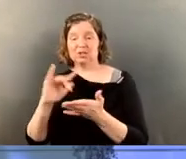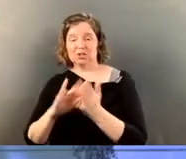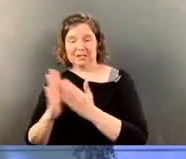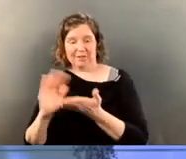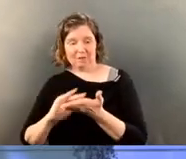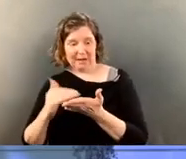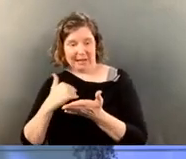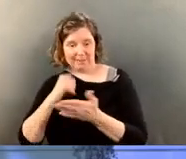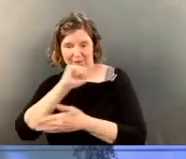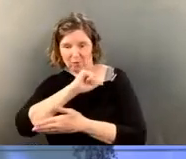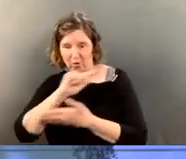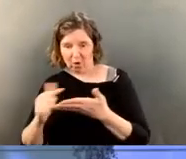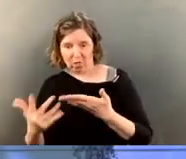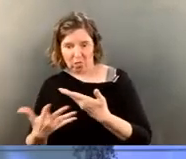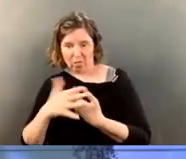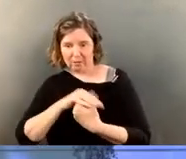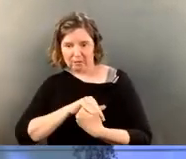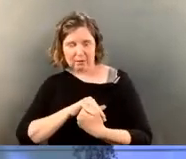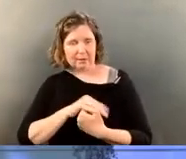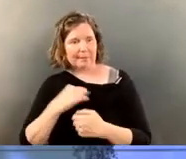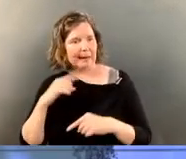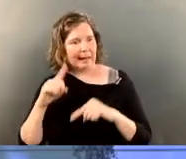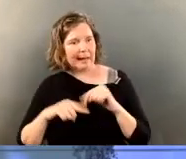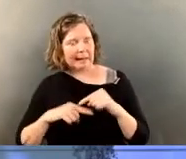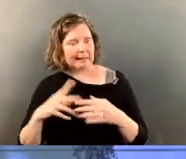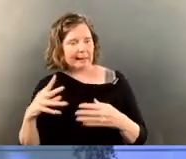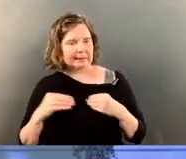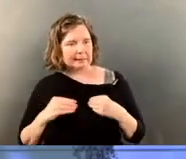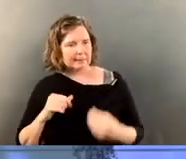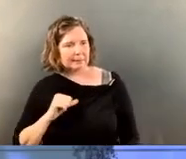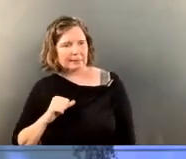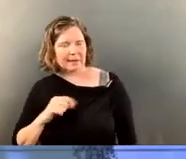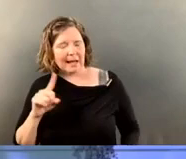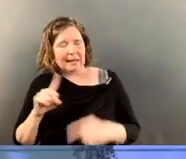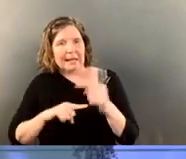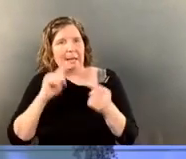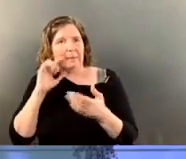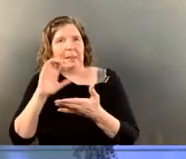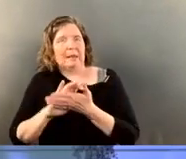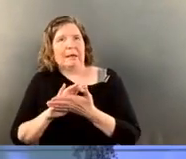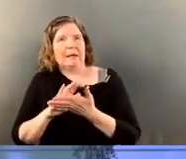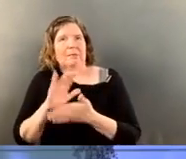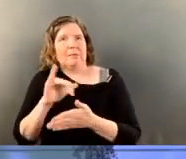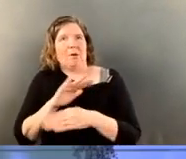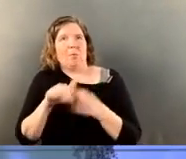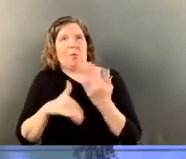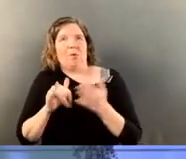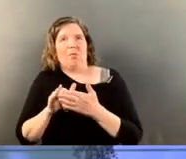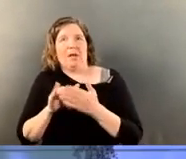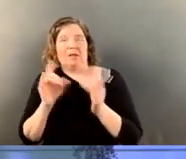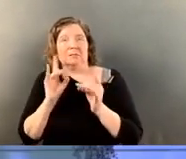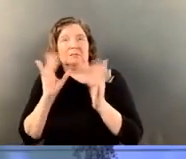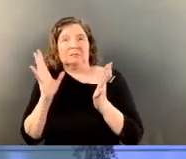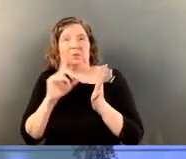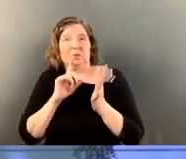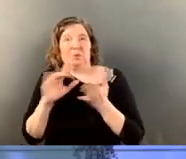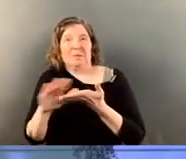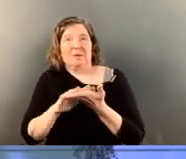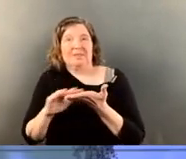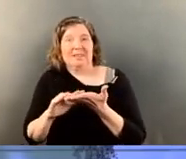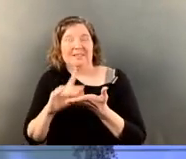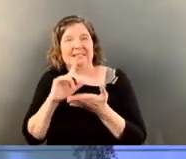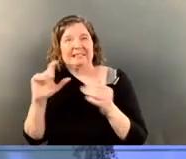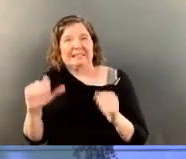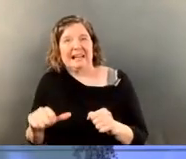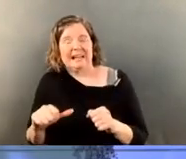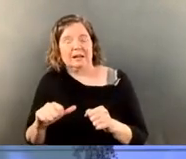that. He's like, but I just can't believe it. I can't believe that all that could truly be forgiven. And